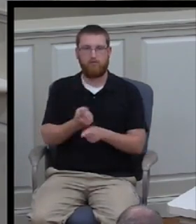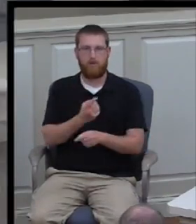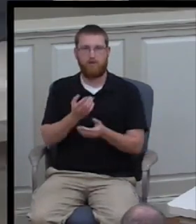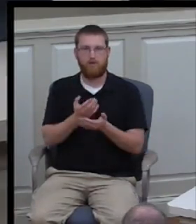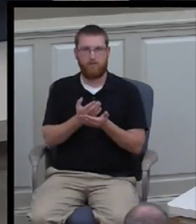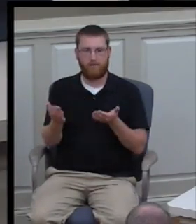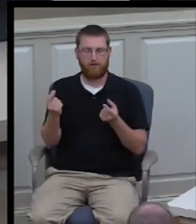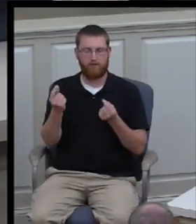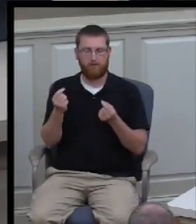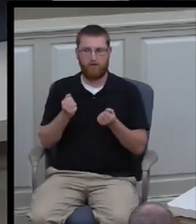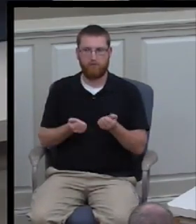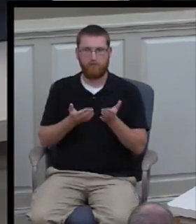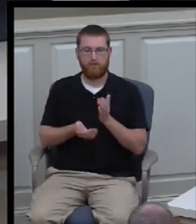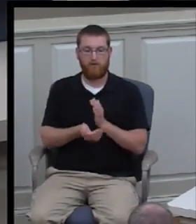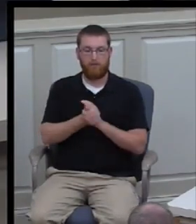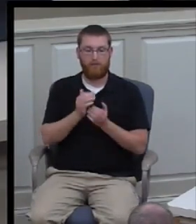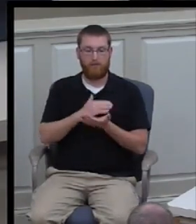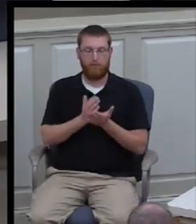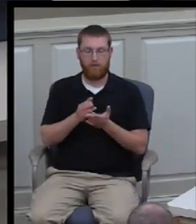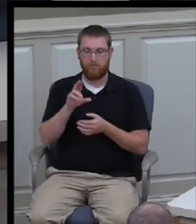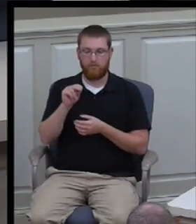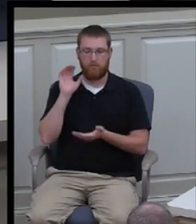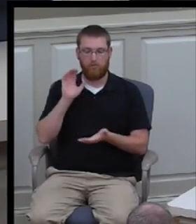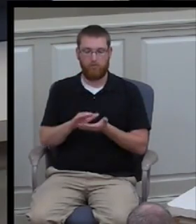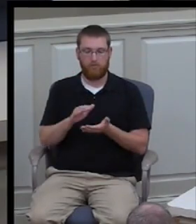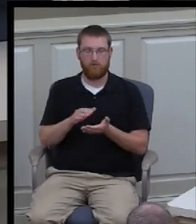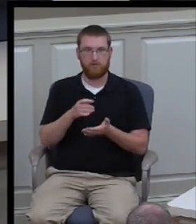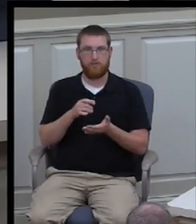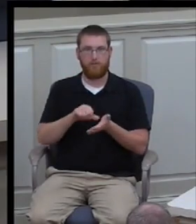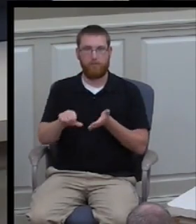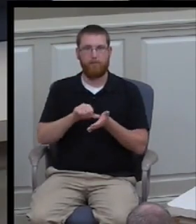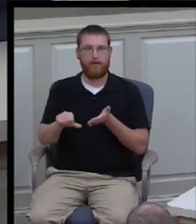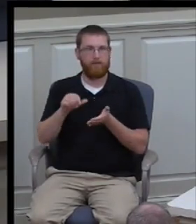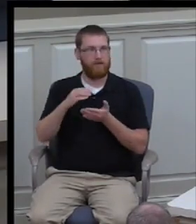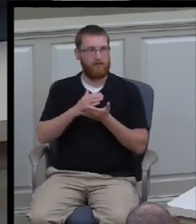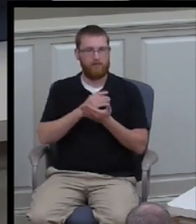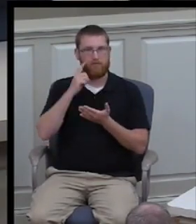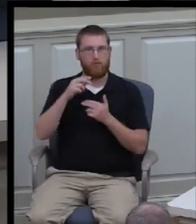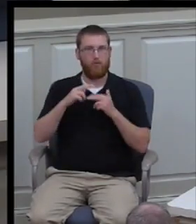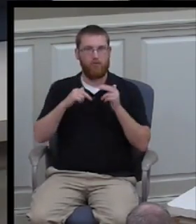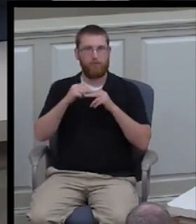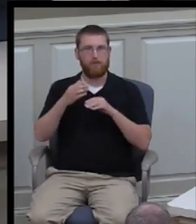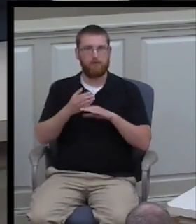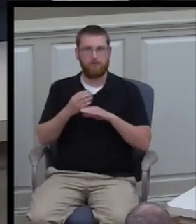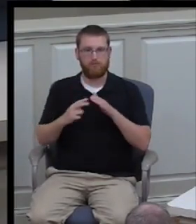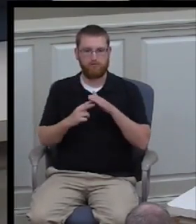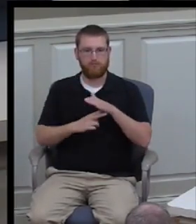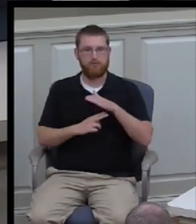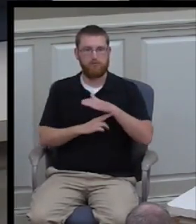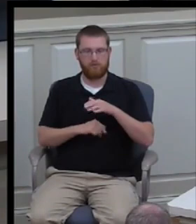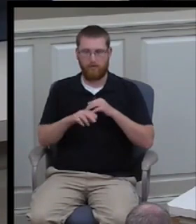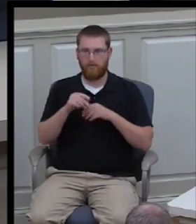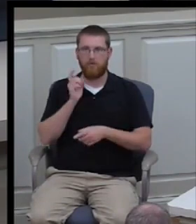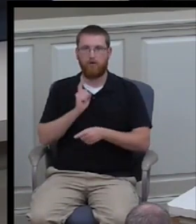not, I wouldn't suggest amending the budget. We'd suggest reducing the paving list to compensate for the bridge construction. And normally that's what we would do. Correct. That's the right